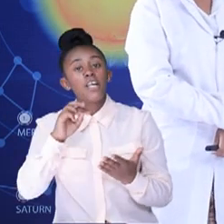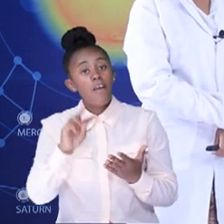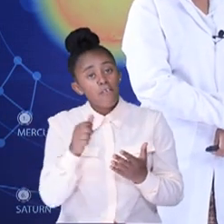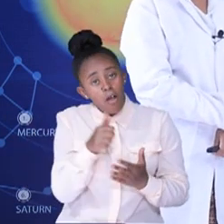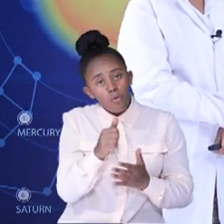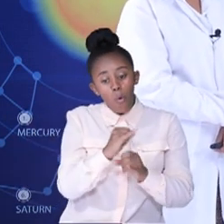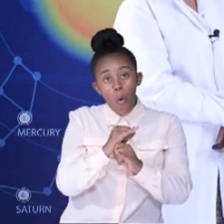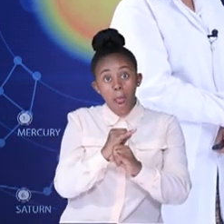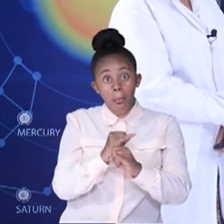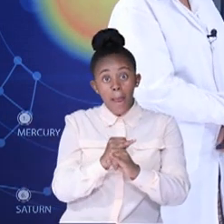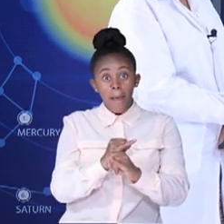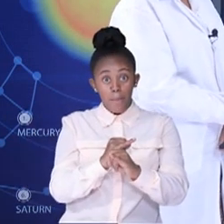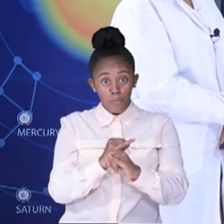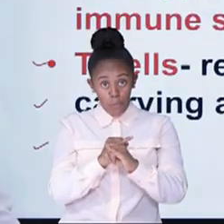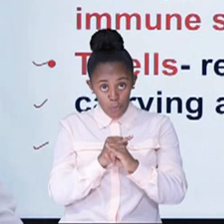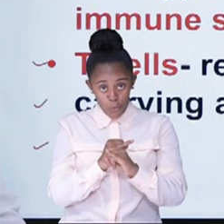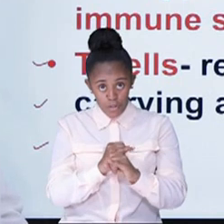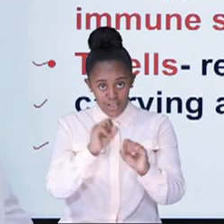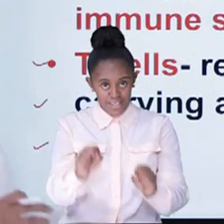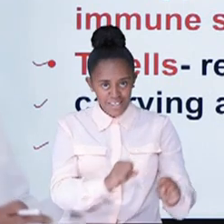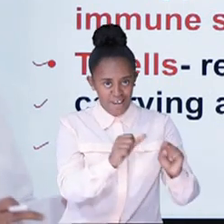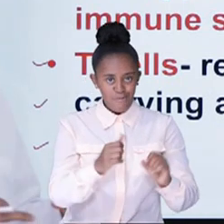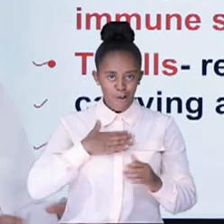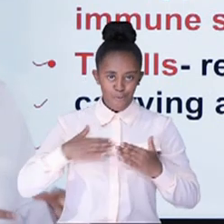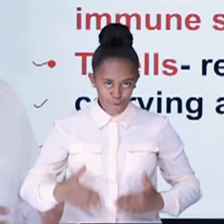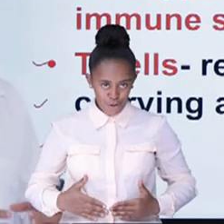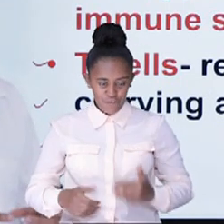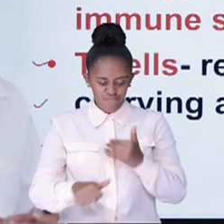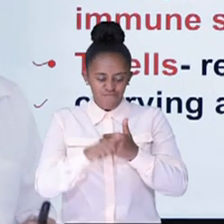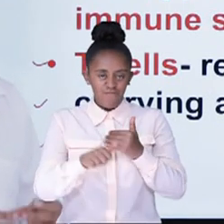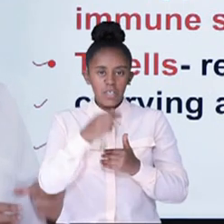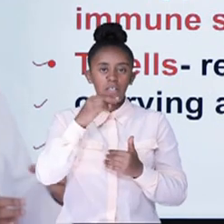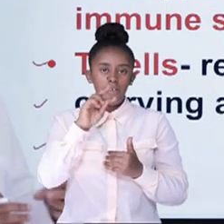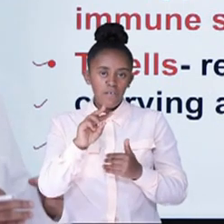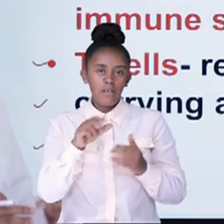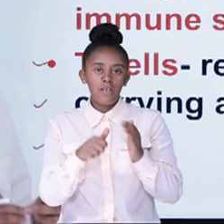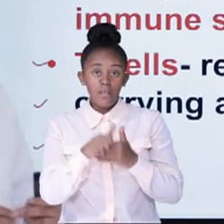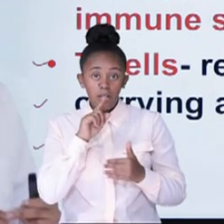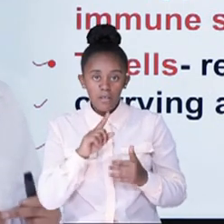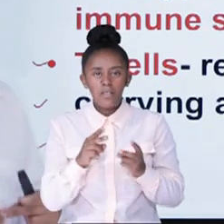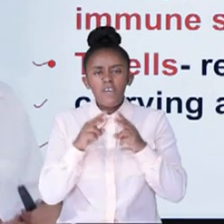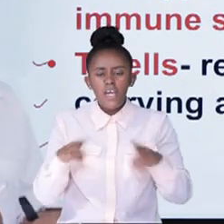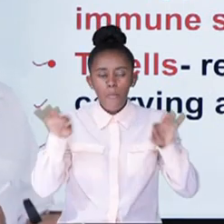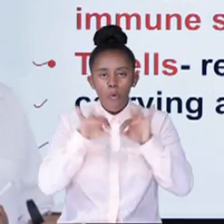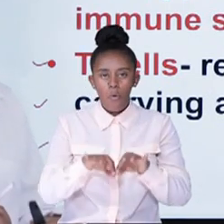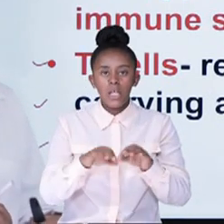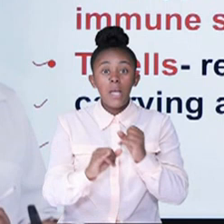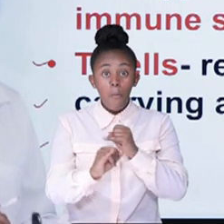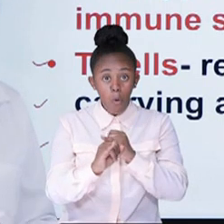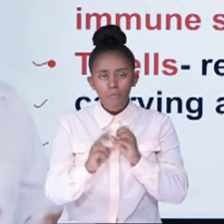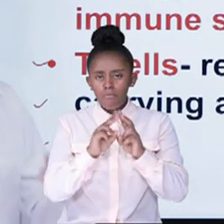immune system of our body, and this immune system, as you know, is very important system in our